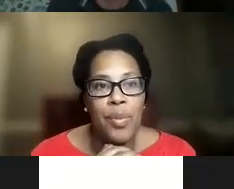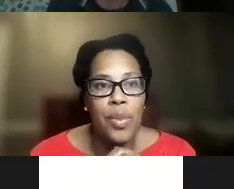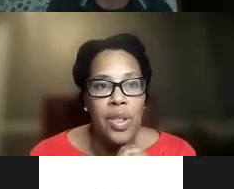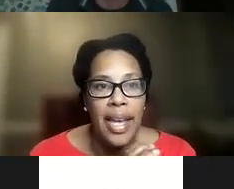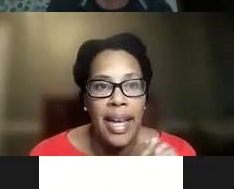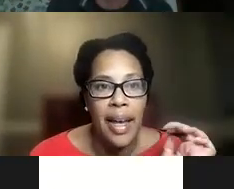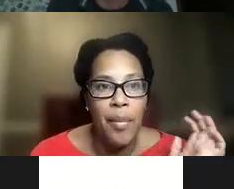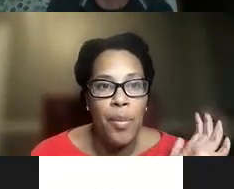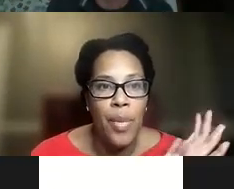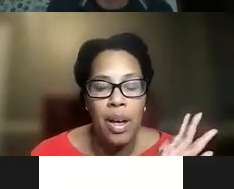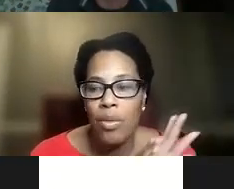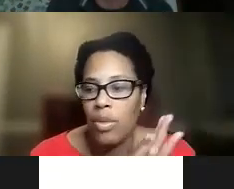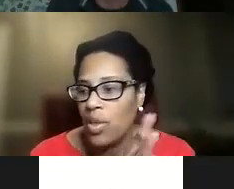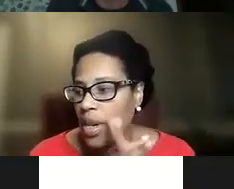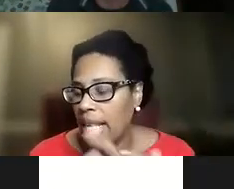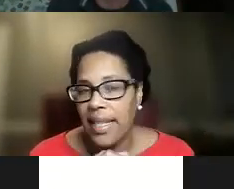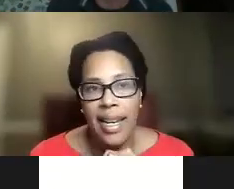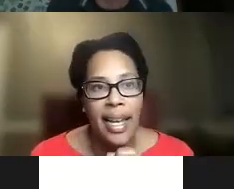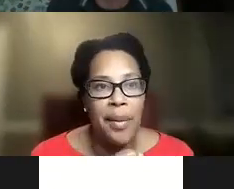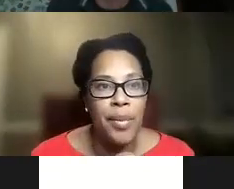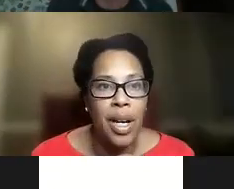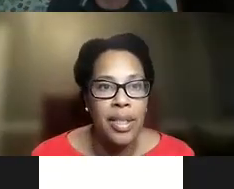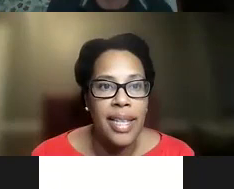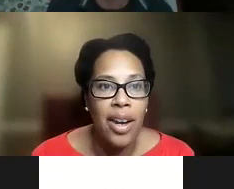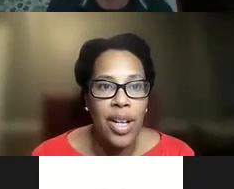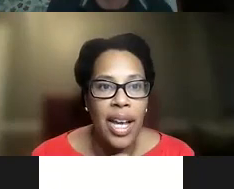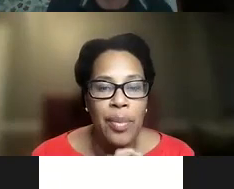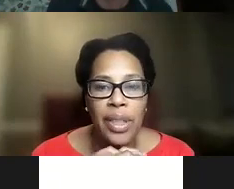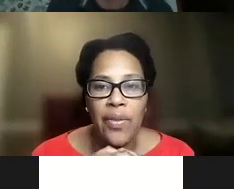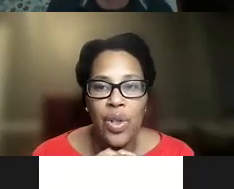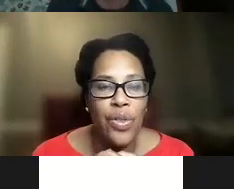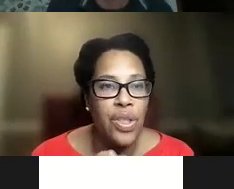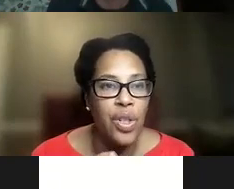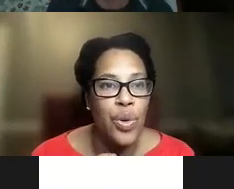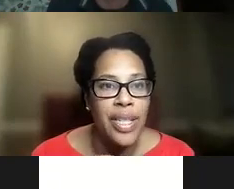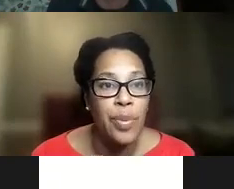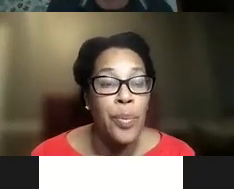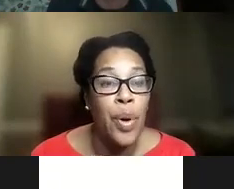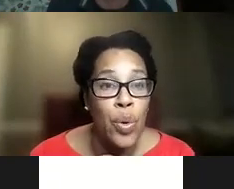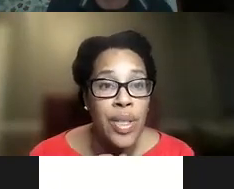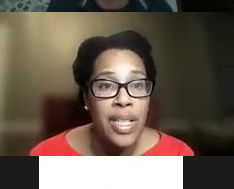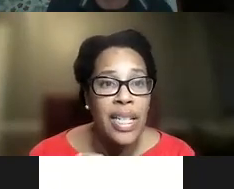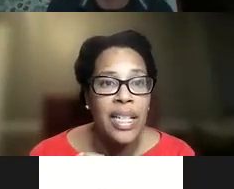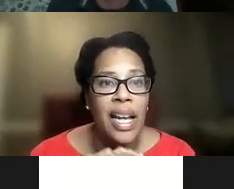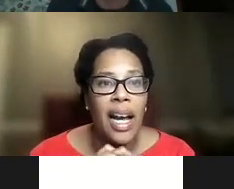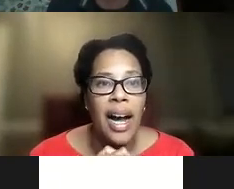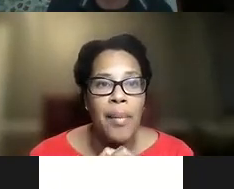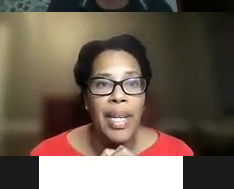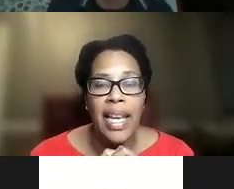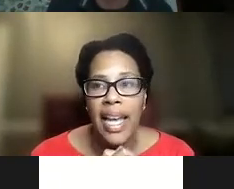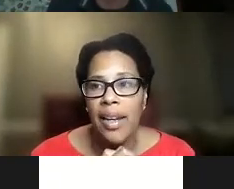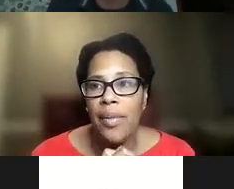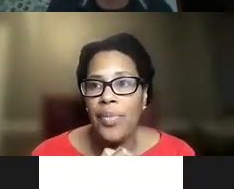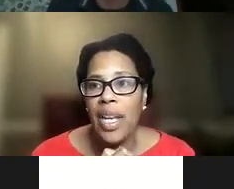Again, 10 a.m. We're starting at 10 a.m. on Saturday. I believe the notice has been posted.